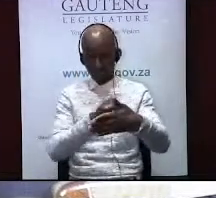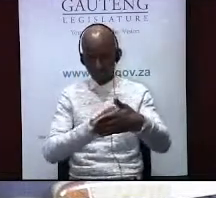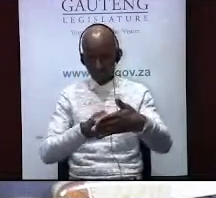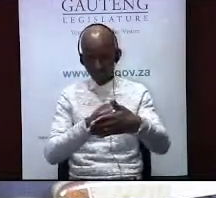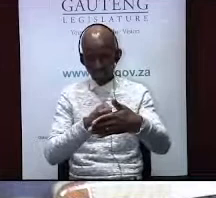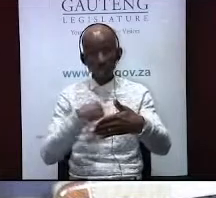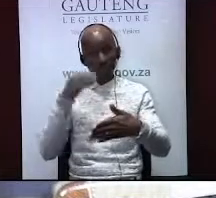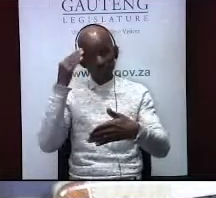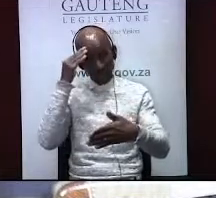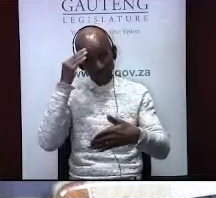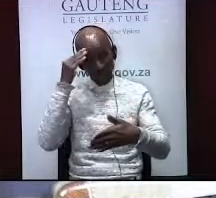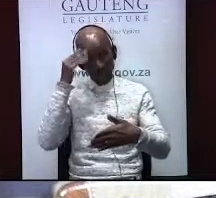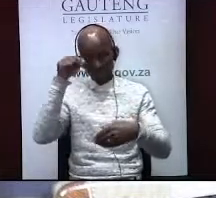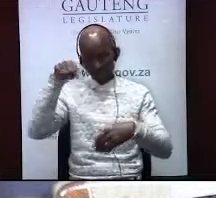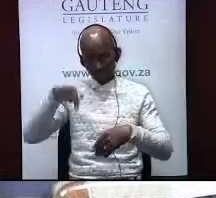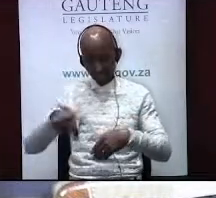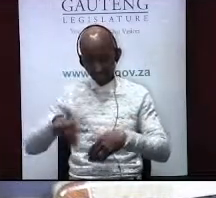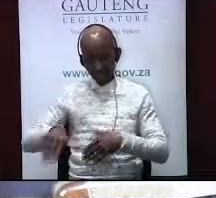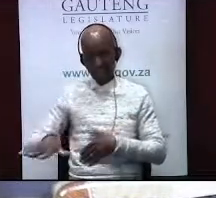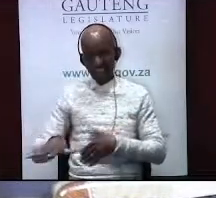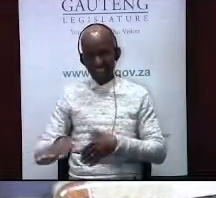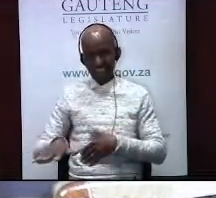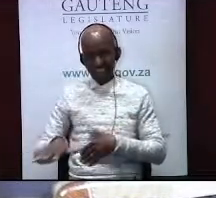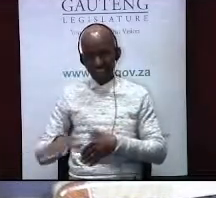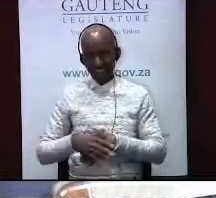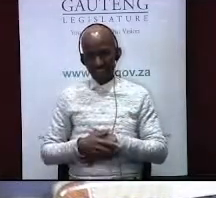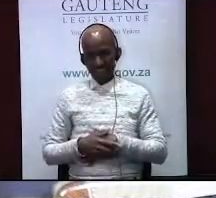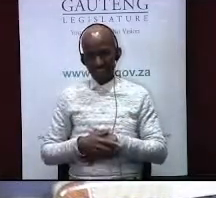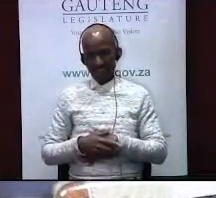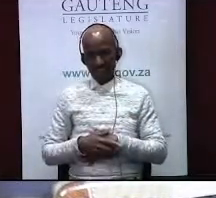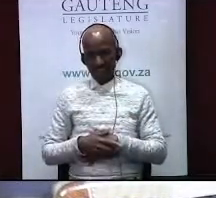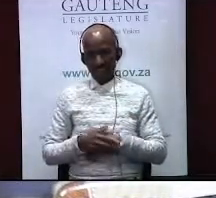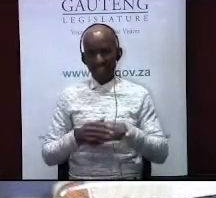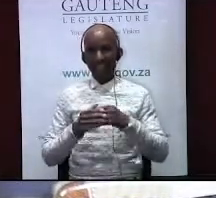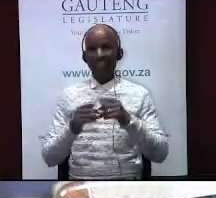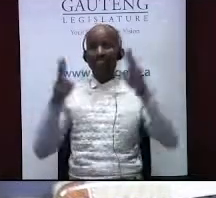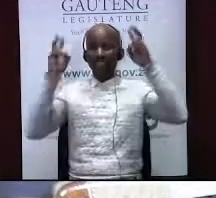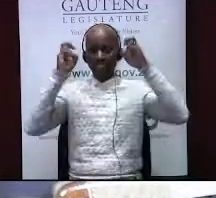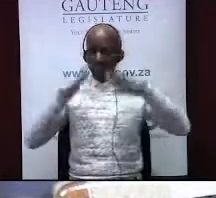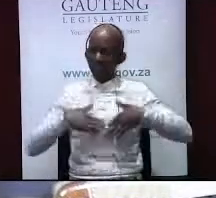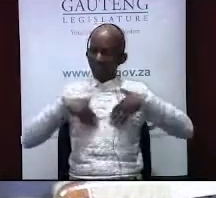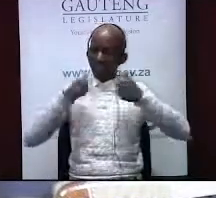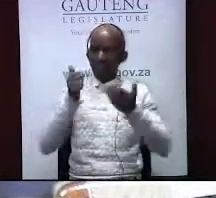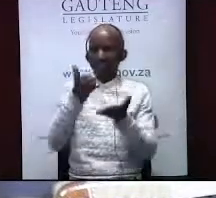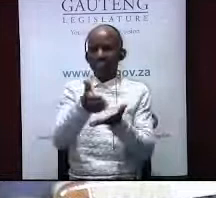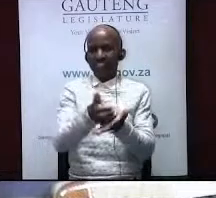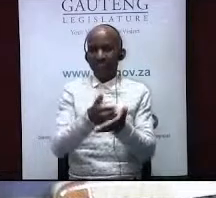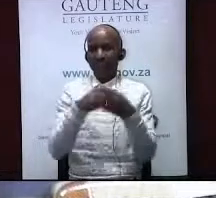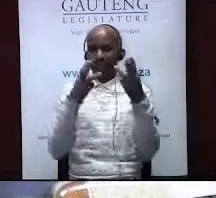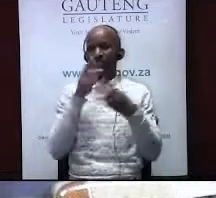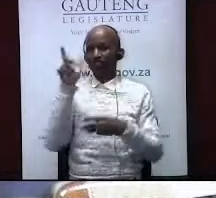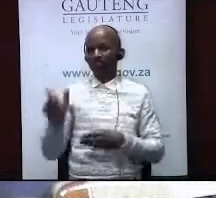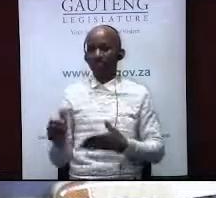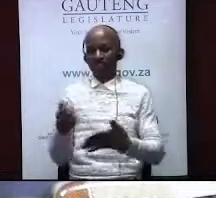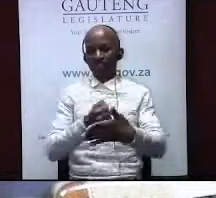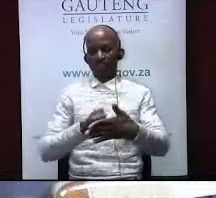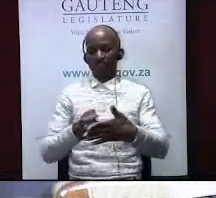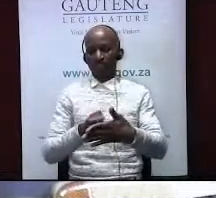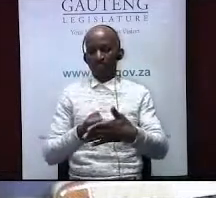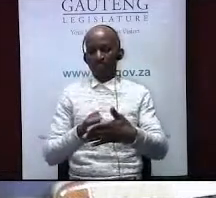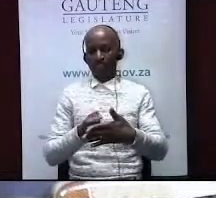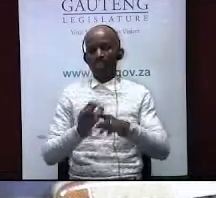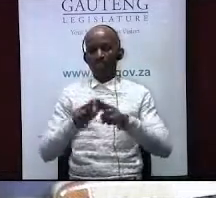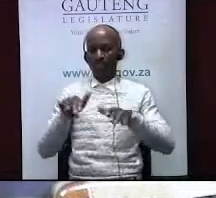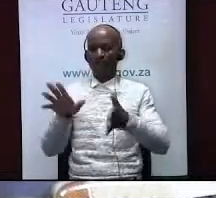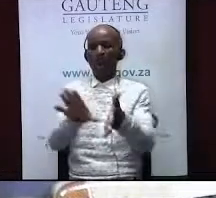kitchen akirela itse gore issues of health and safety akir le naba le le modicatoring di jwa